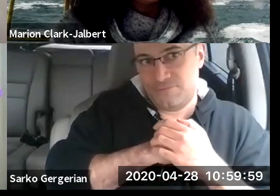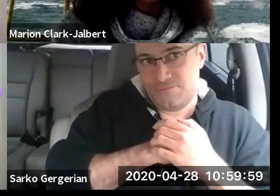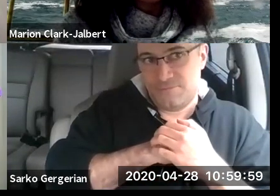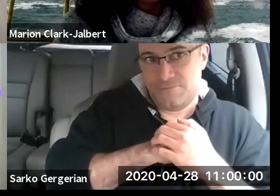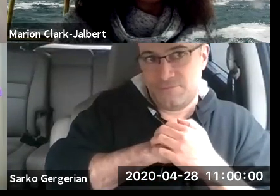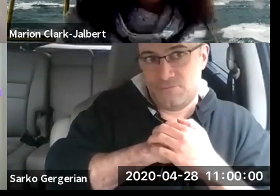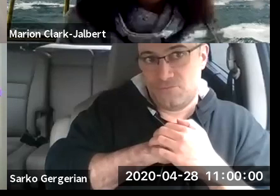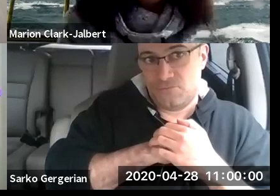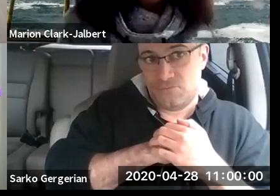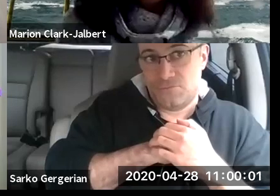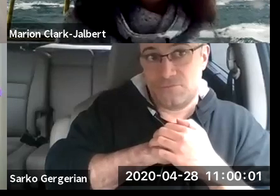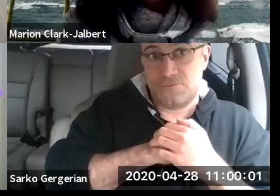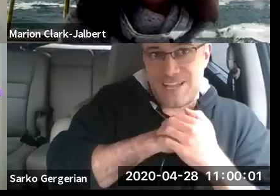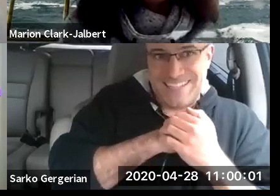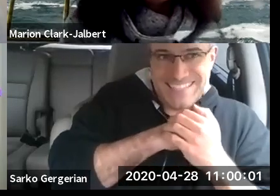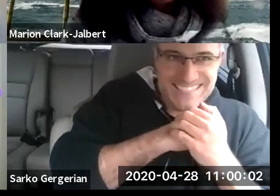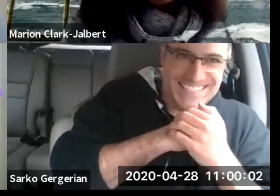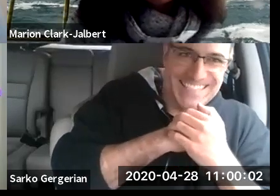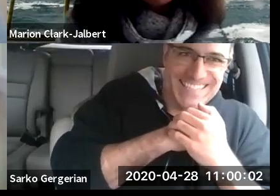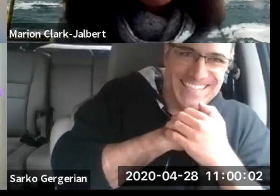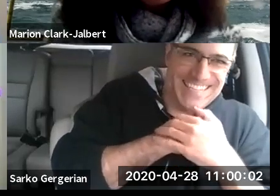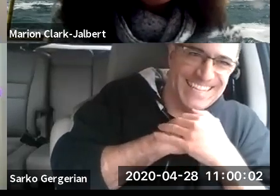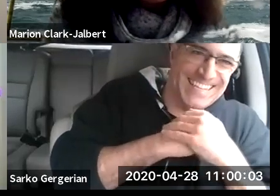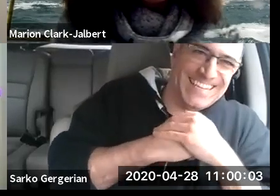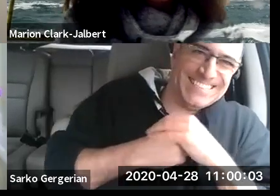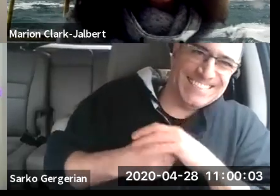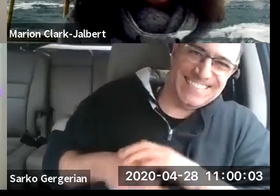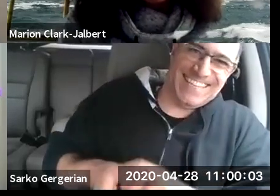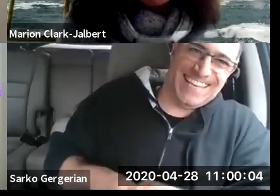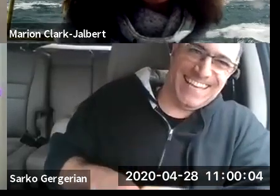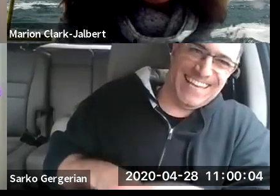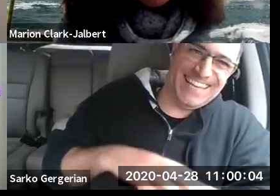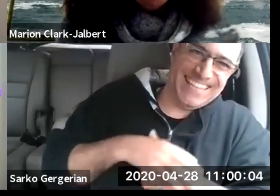And then sounds very simple. It's just a few steps.